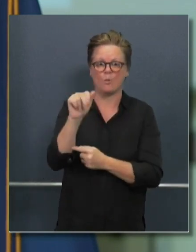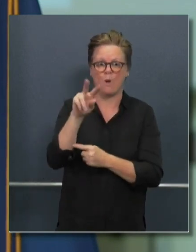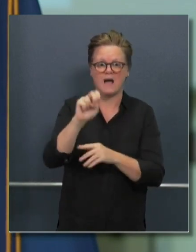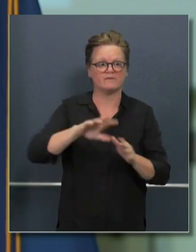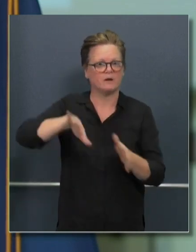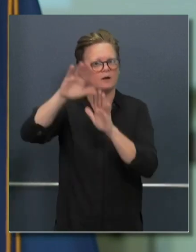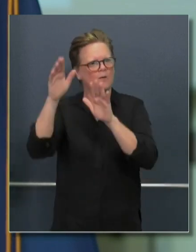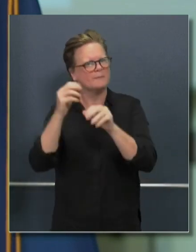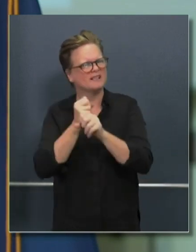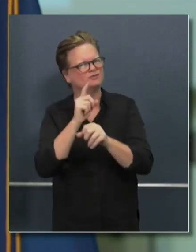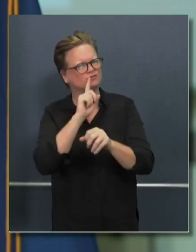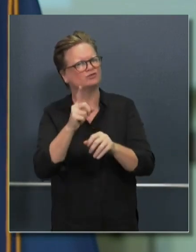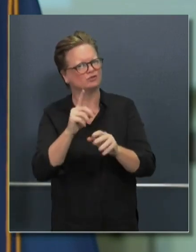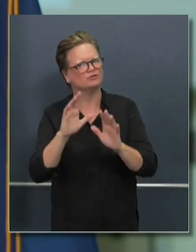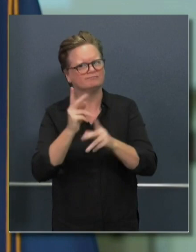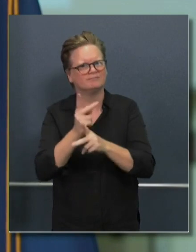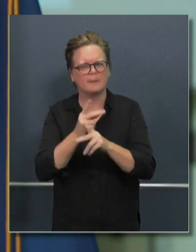acknowledge,